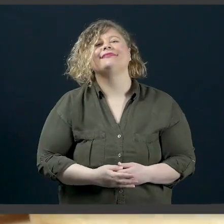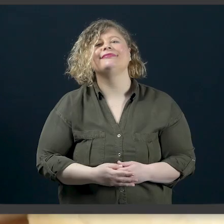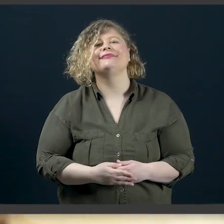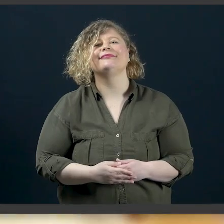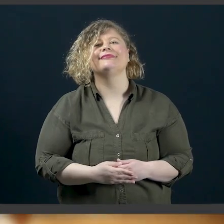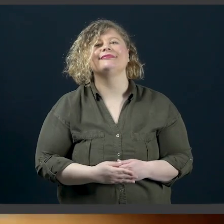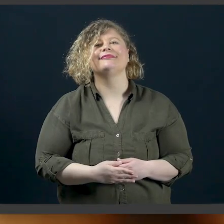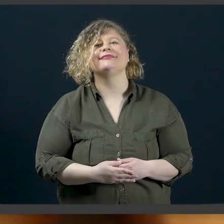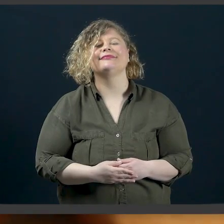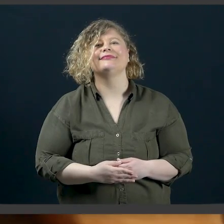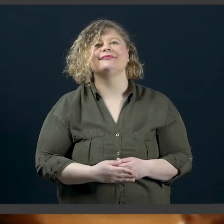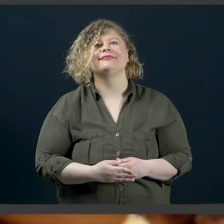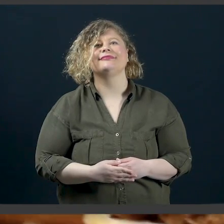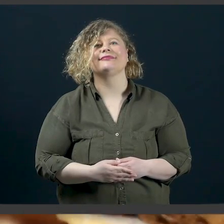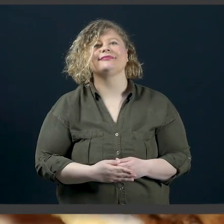Oh.